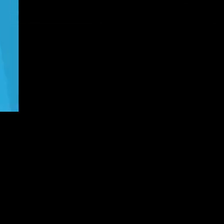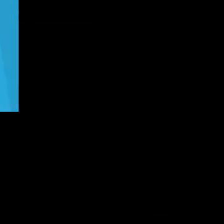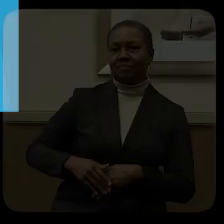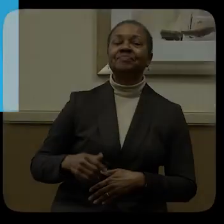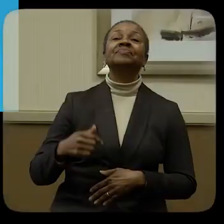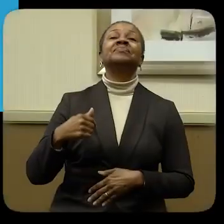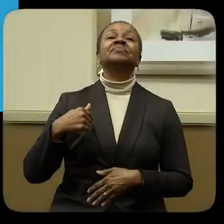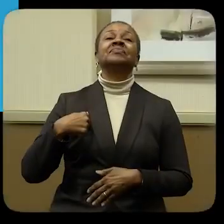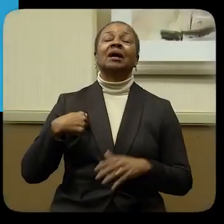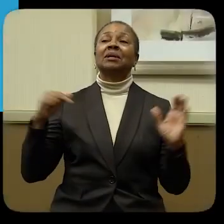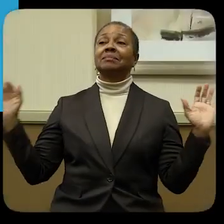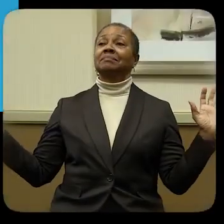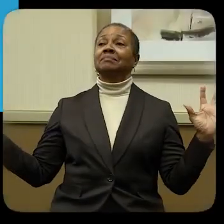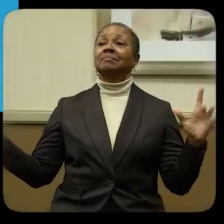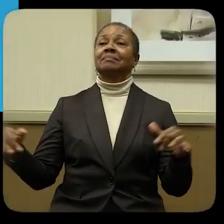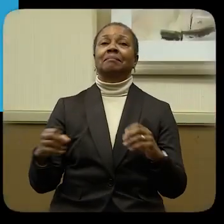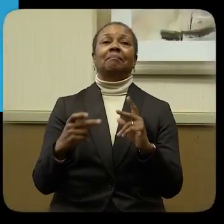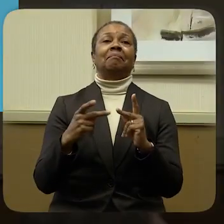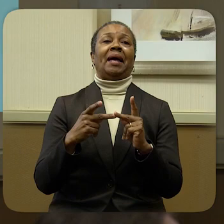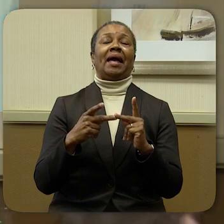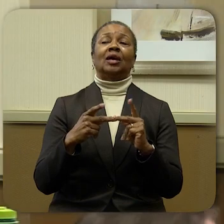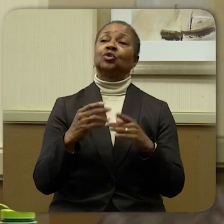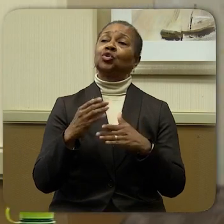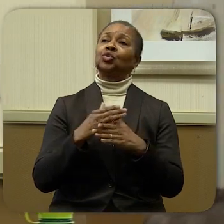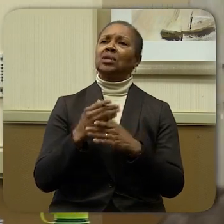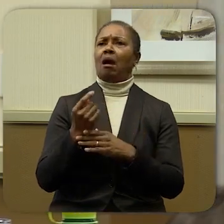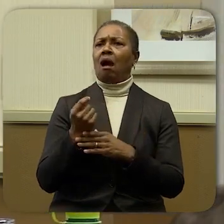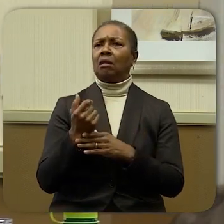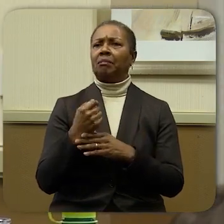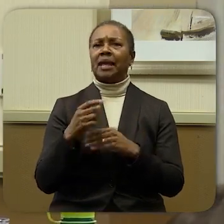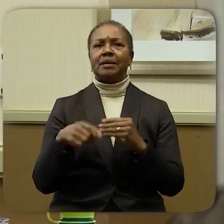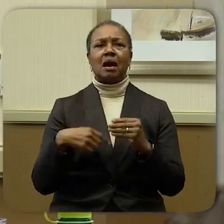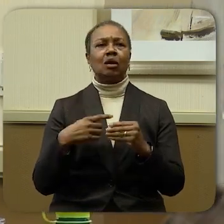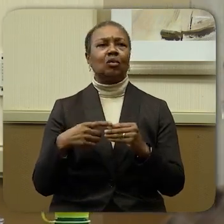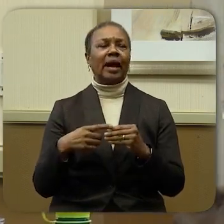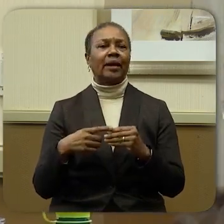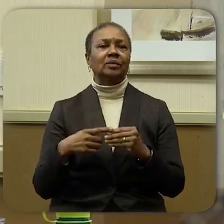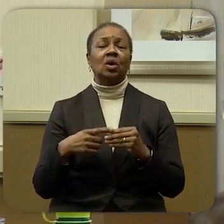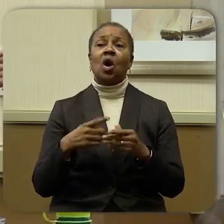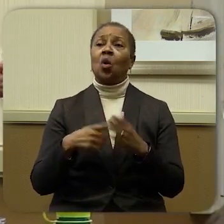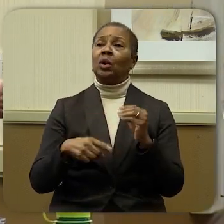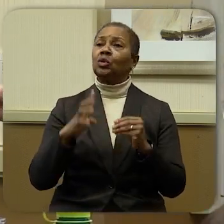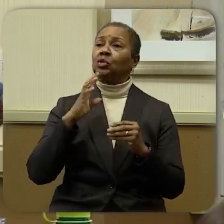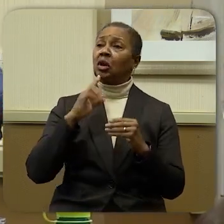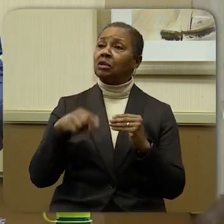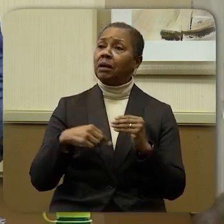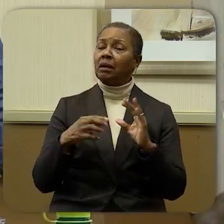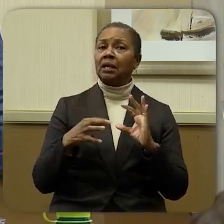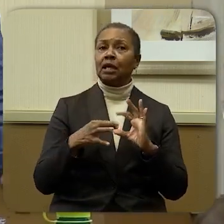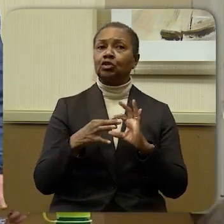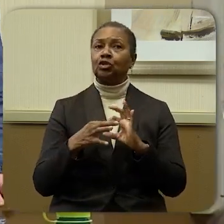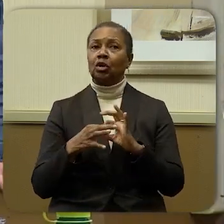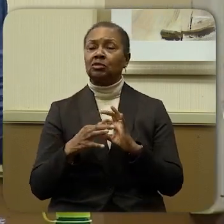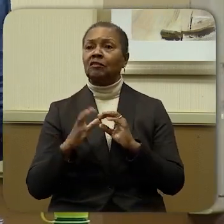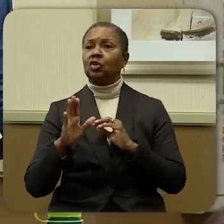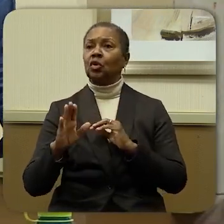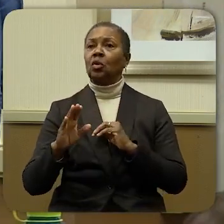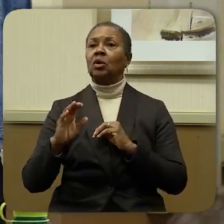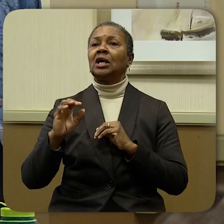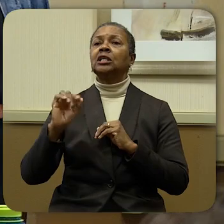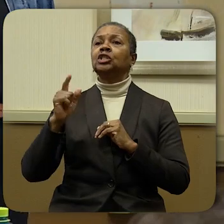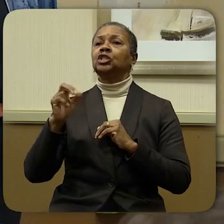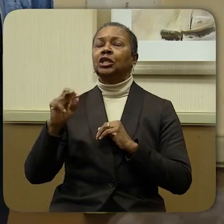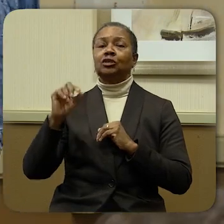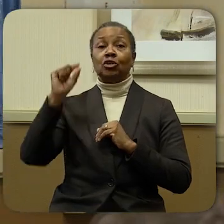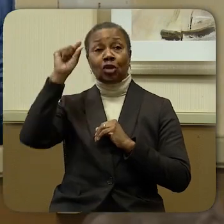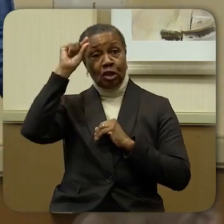I'm gonna bring us back now so we can share a little bit around what you talked about in terms of your gender